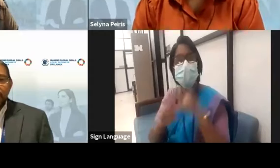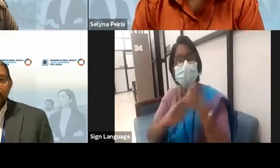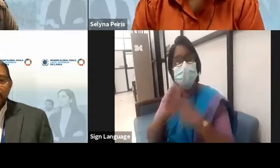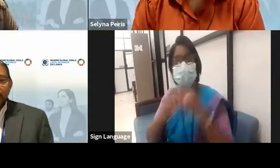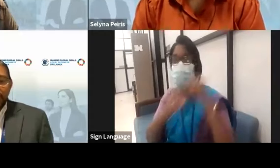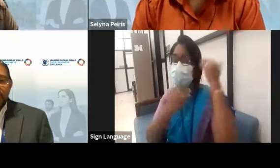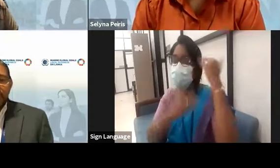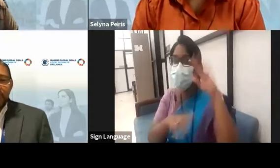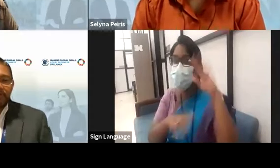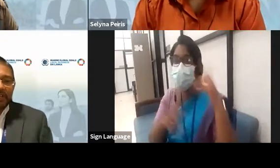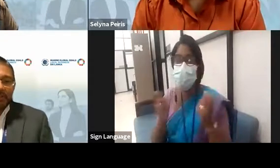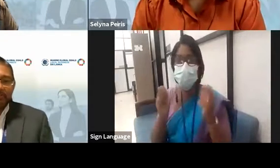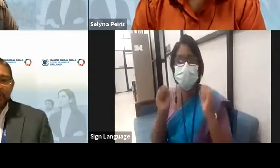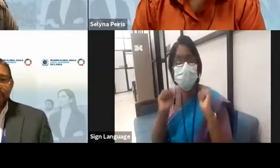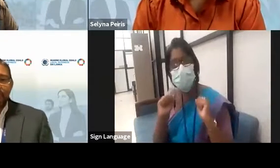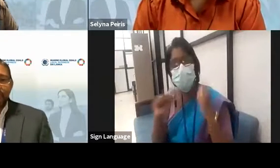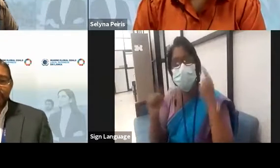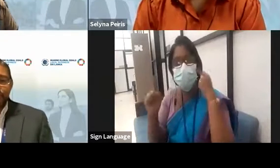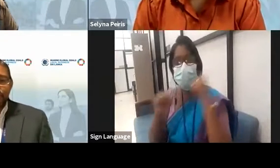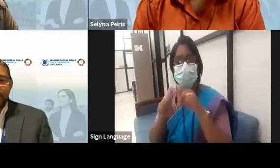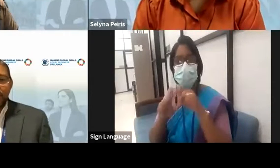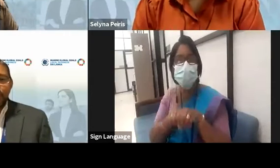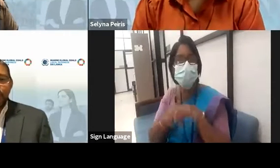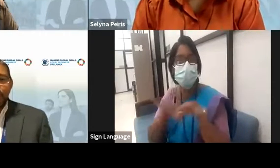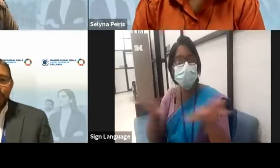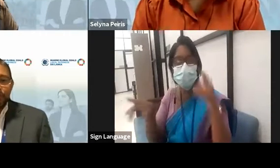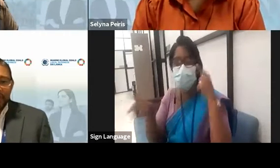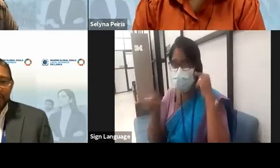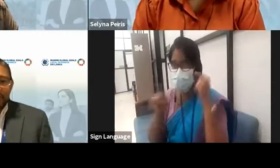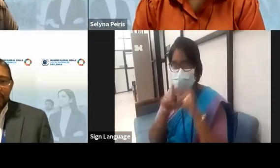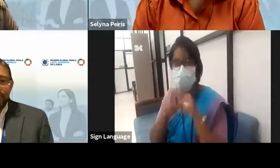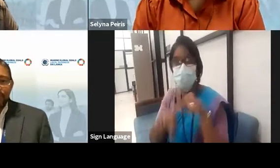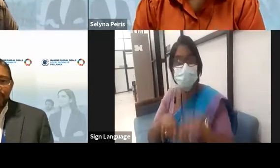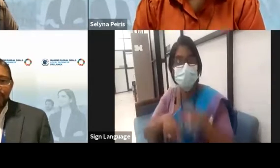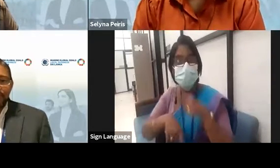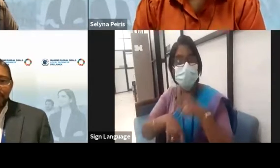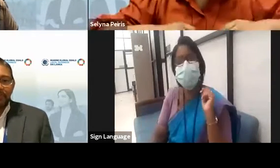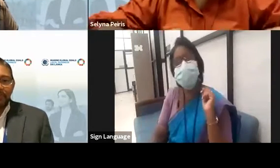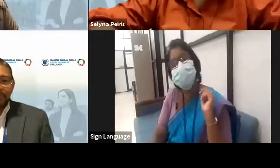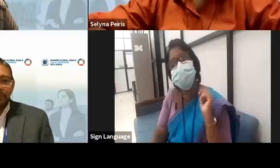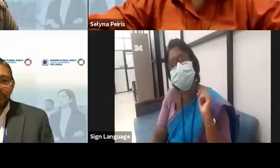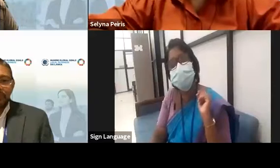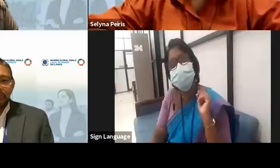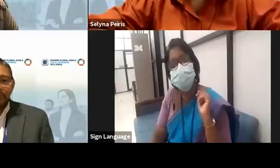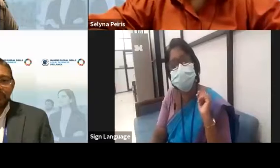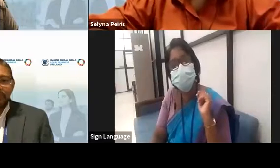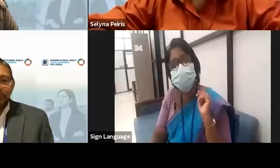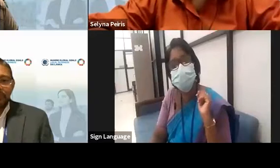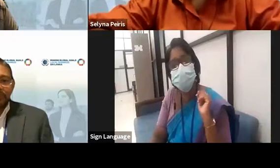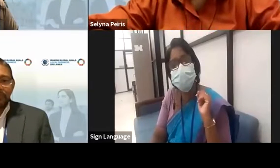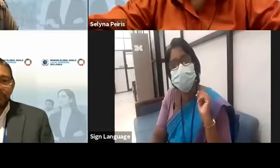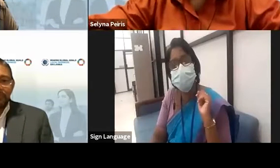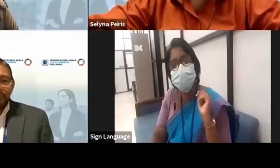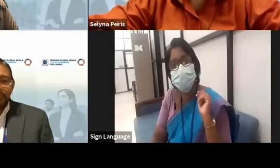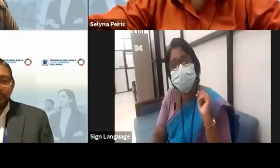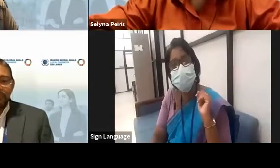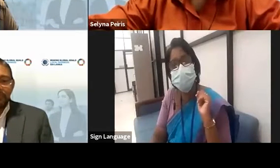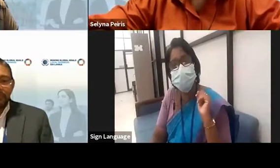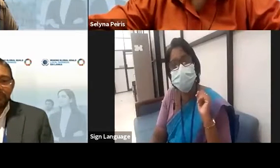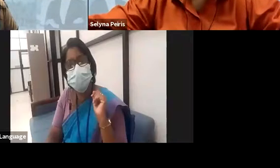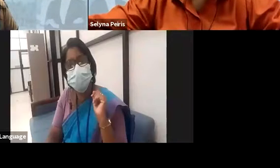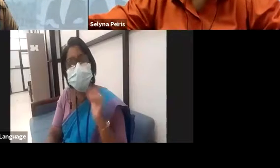economy, which is very significant from what we've understood. Over to you, Suresh. Thank you. Thank you, Denver.